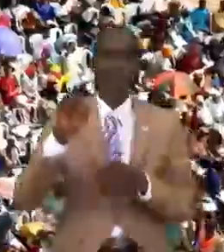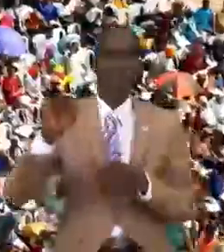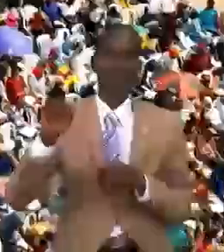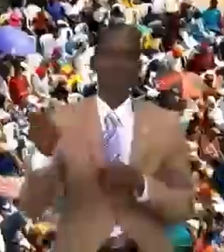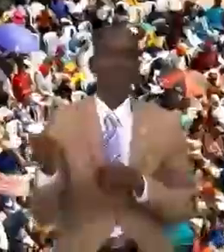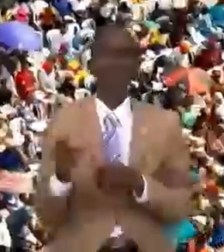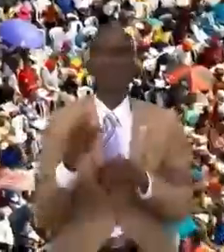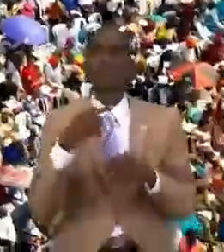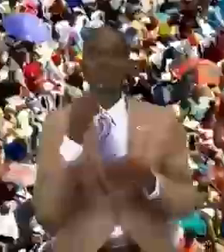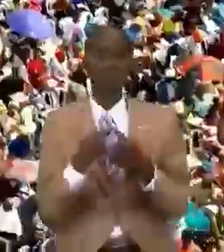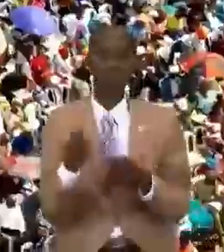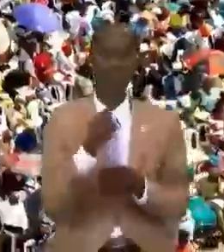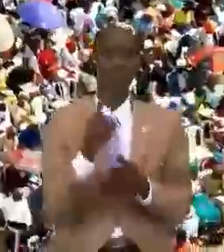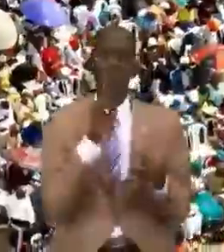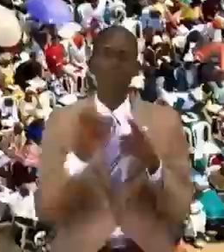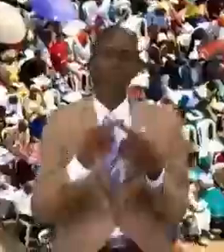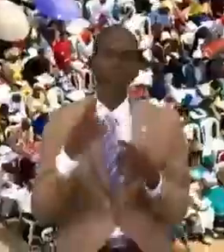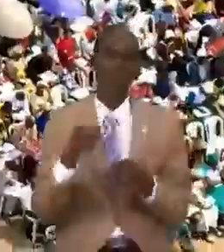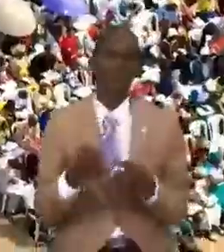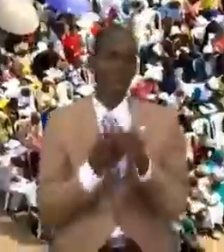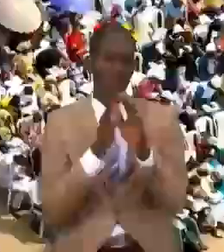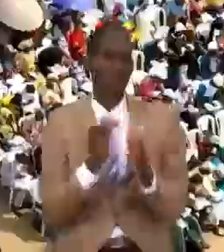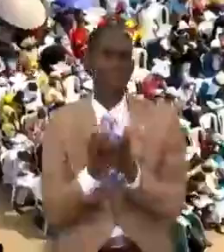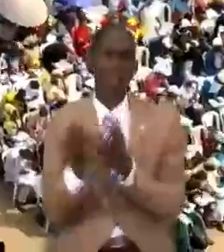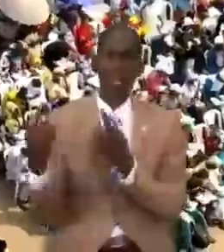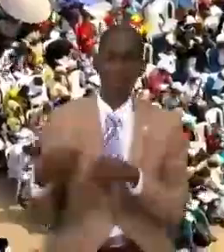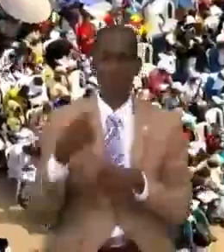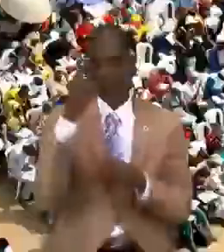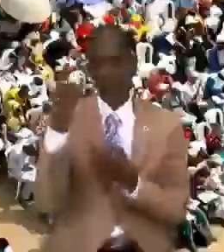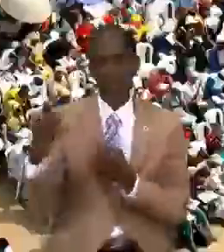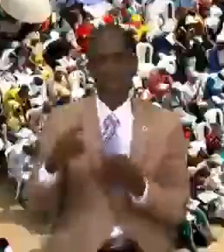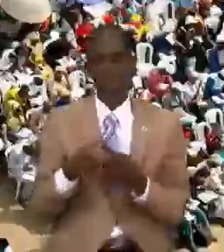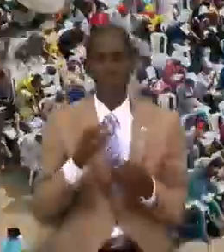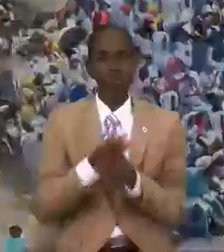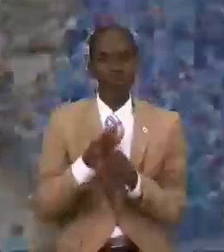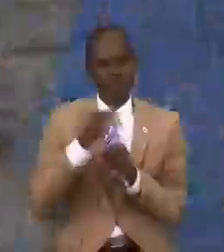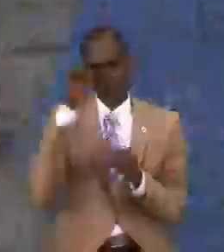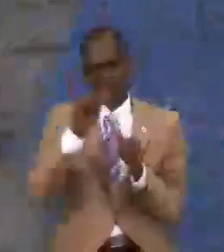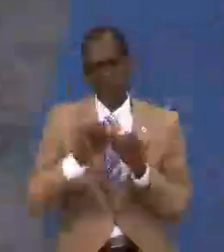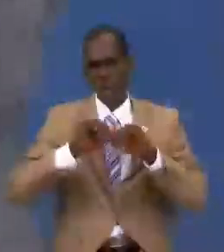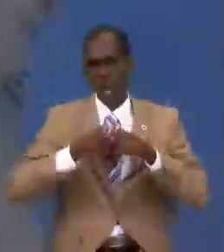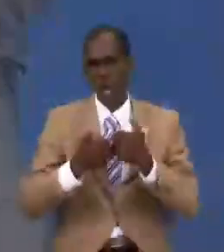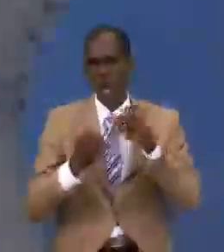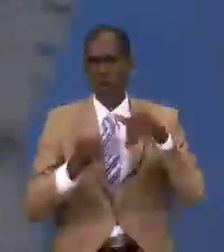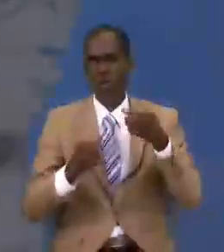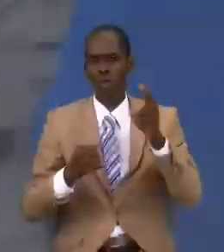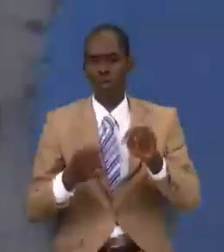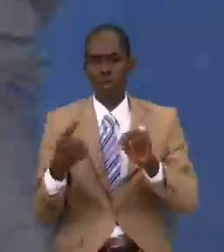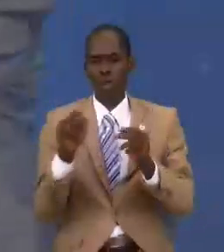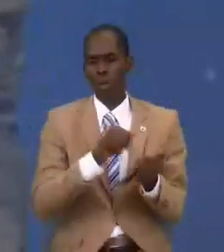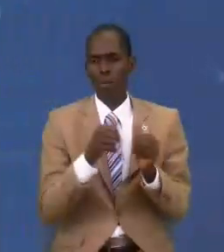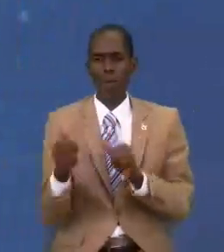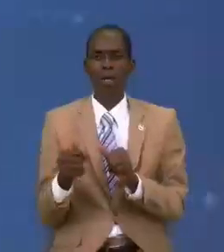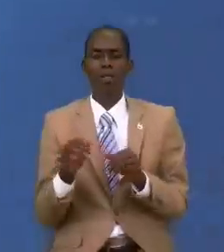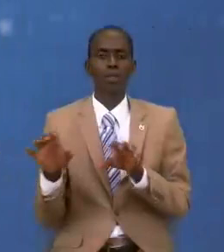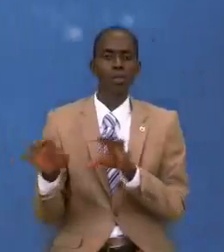came to fulfill. You remember how John the Baptist fulfilled what Isaiah had written? Say to them.